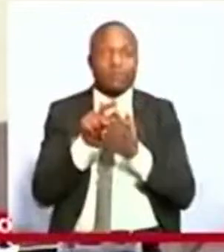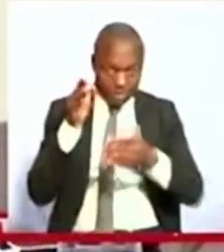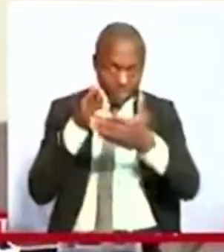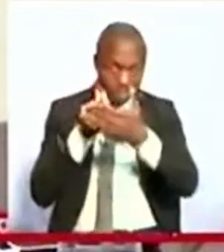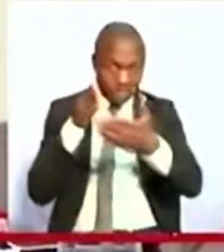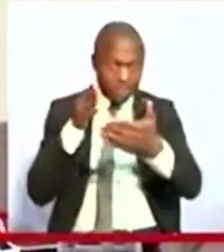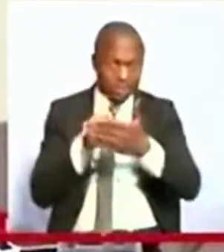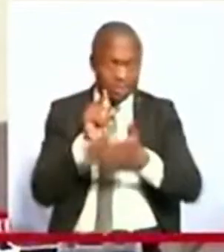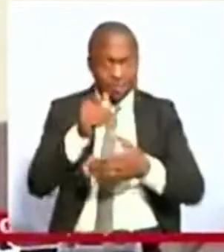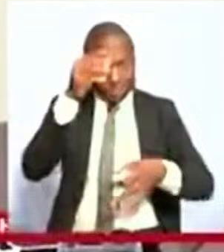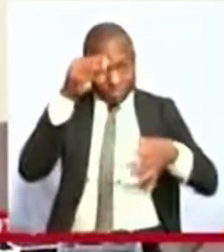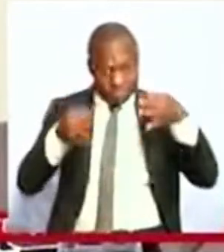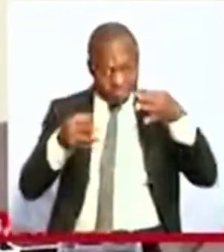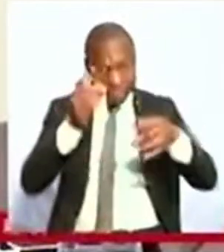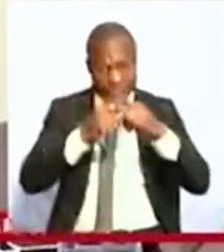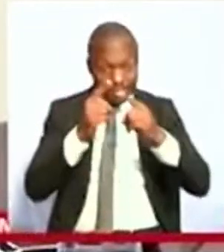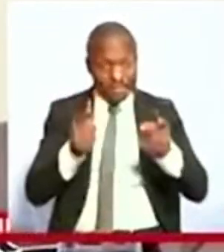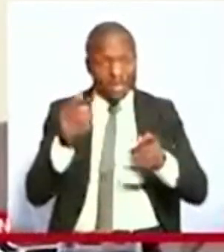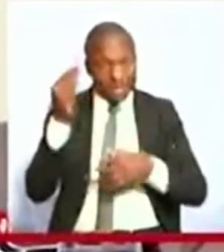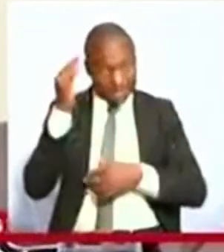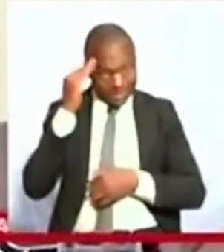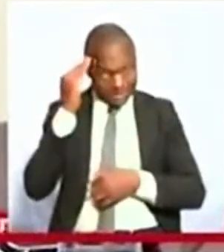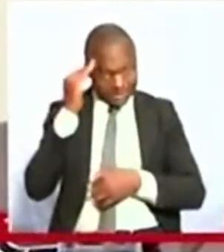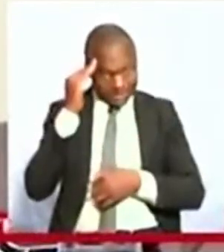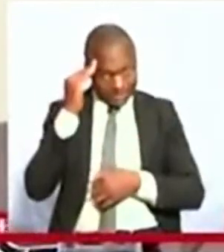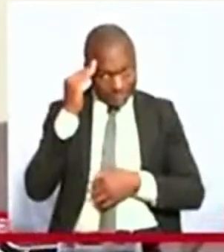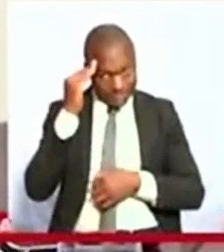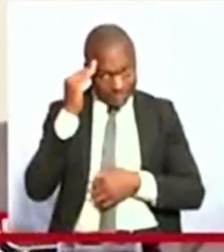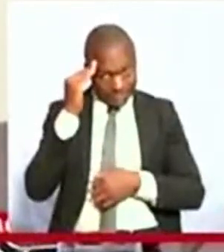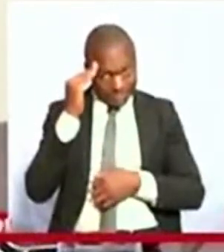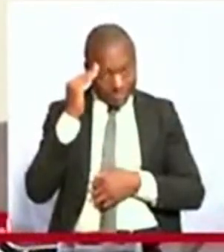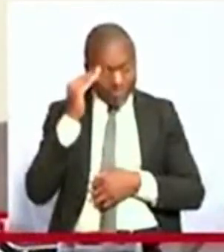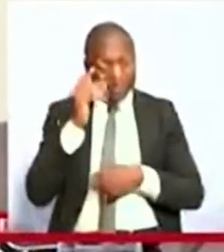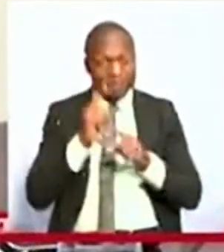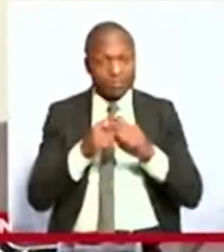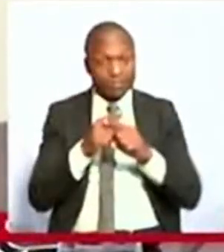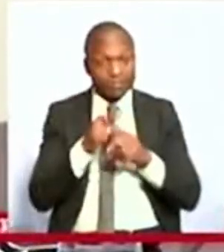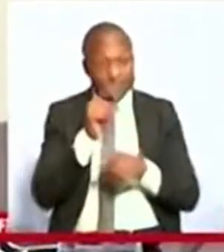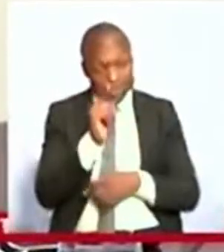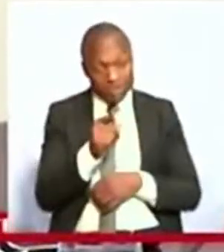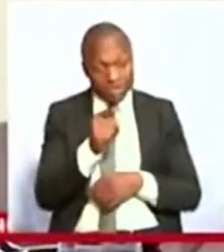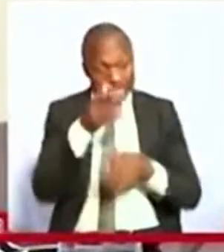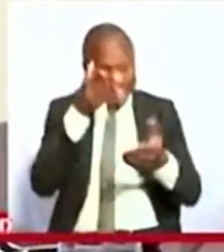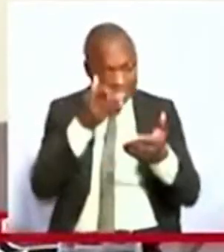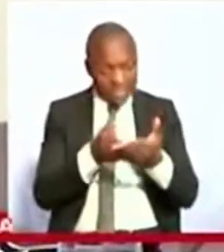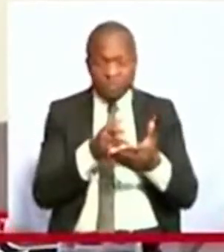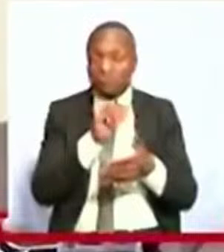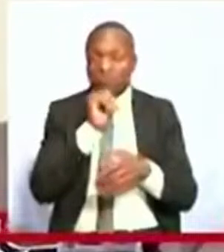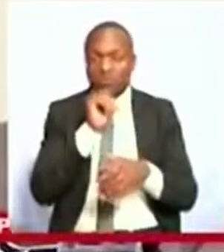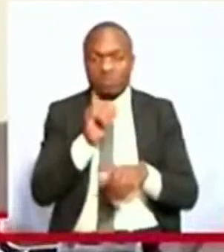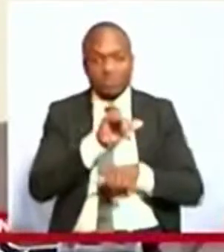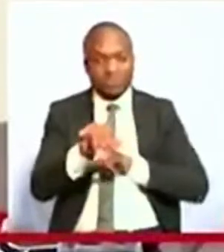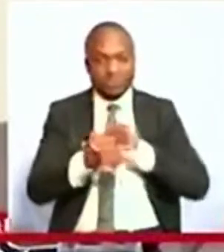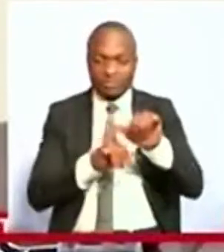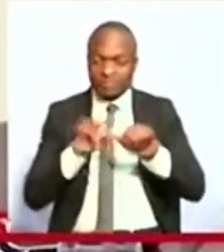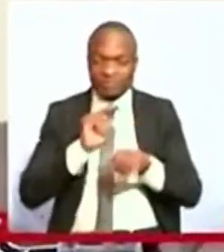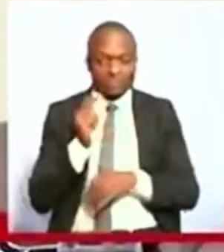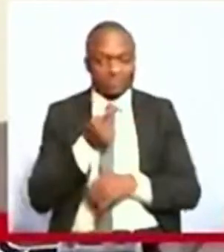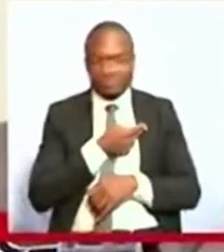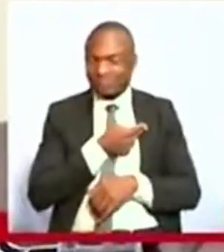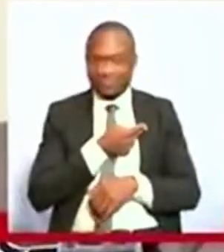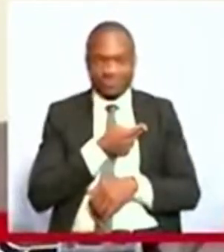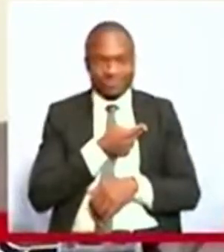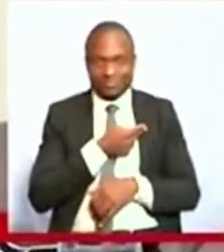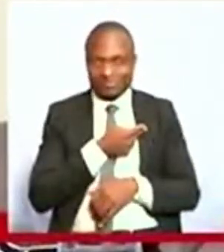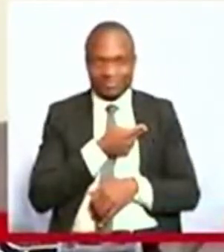of law. I have no doubt in my mind, however, that this won't be necessary, as you won't